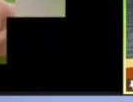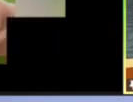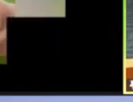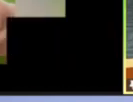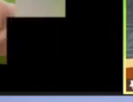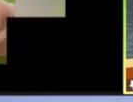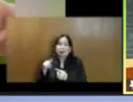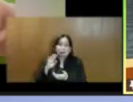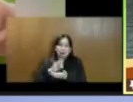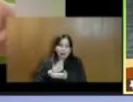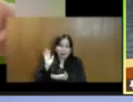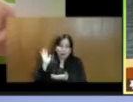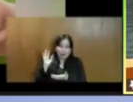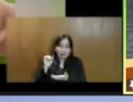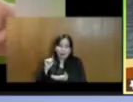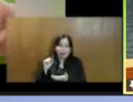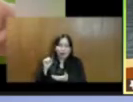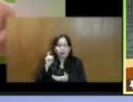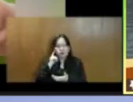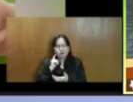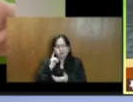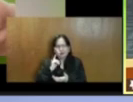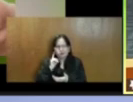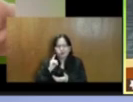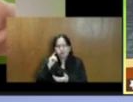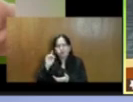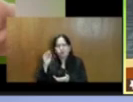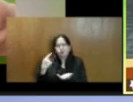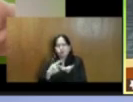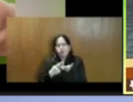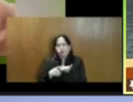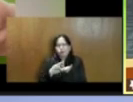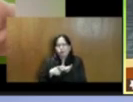cost to the environment. I mean, can you talk about certain